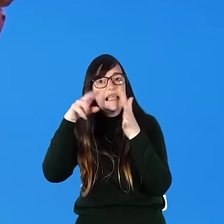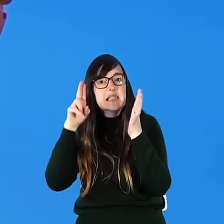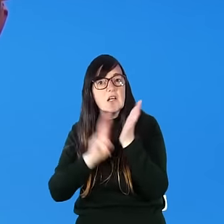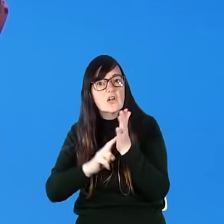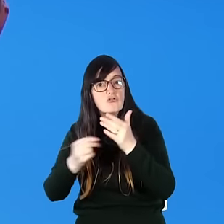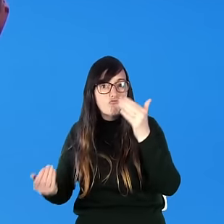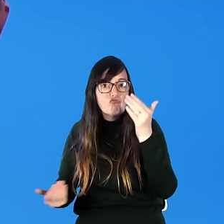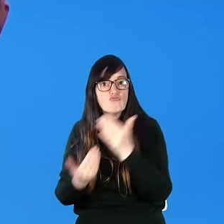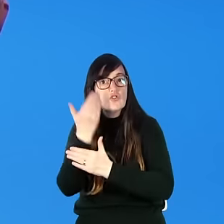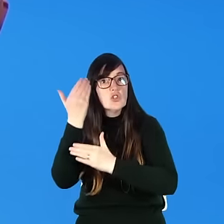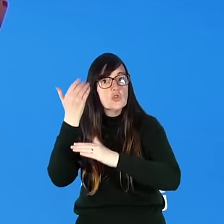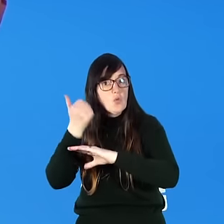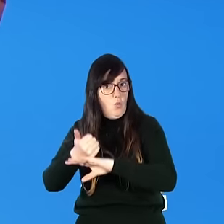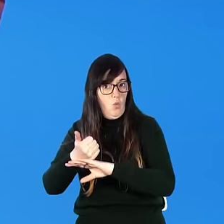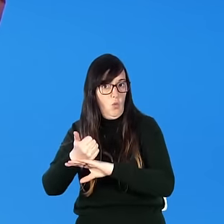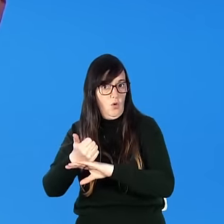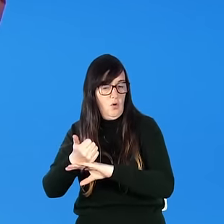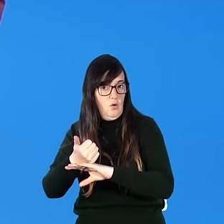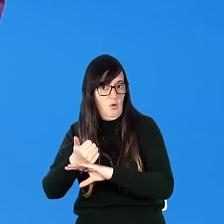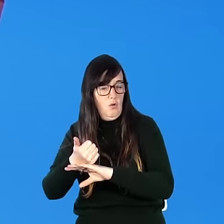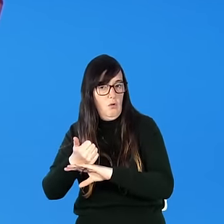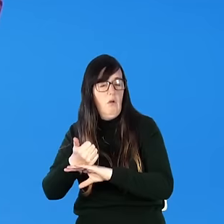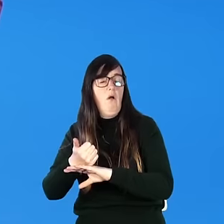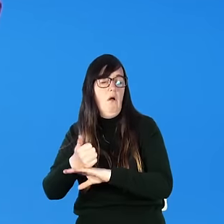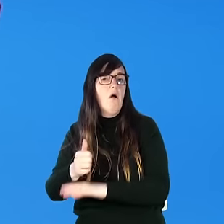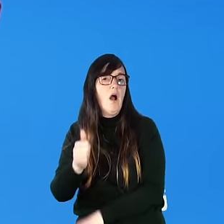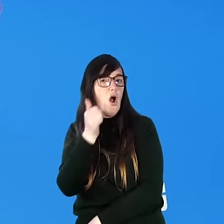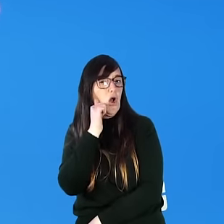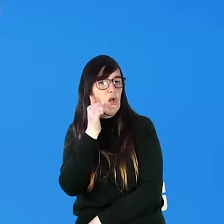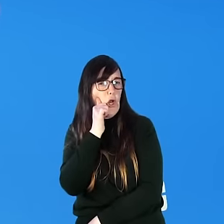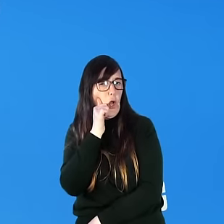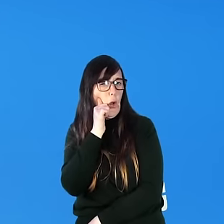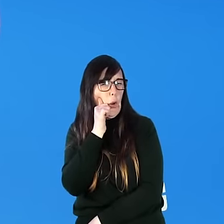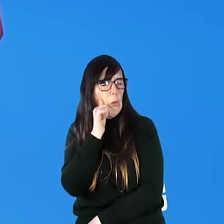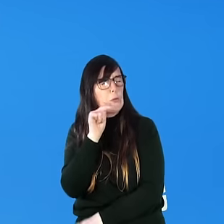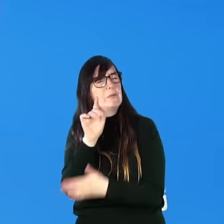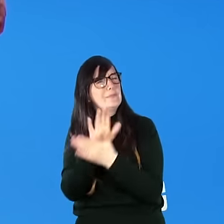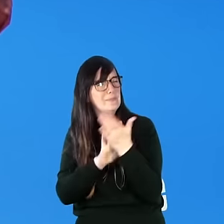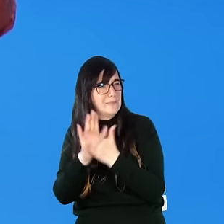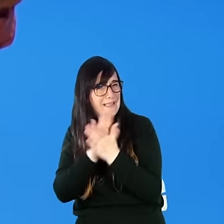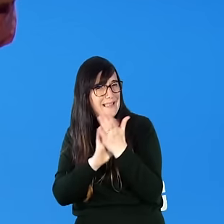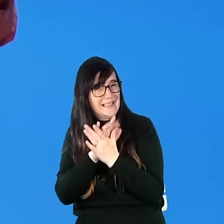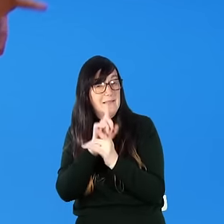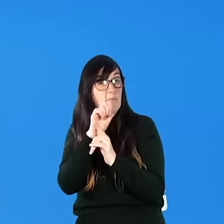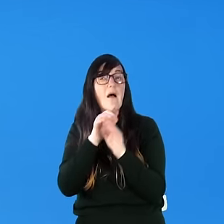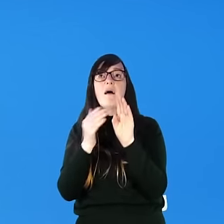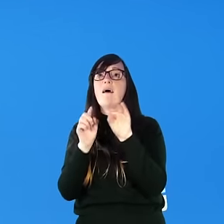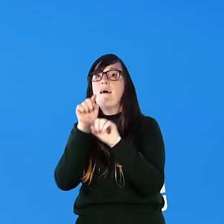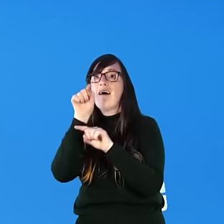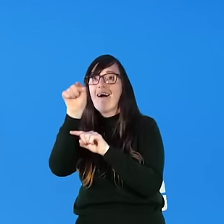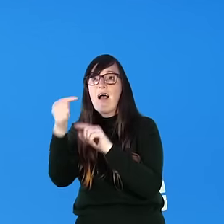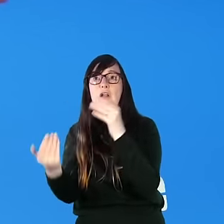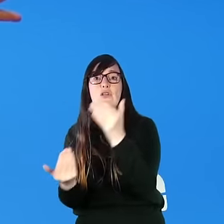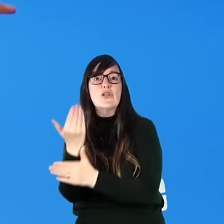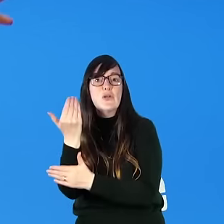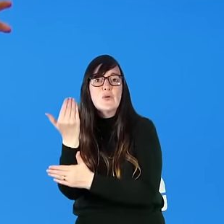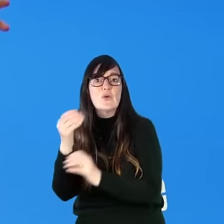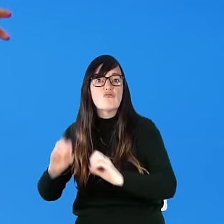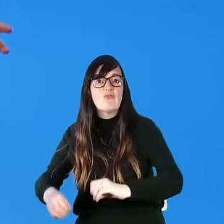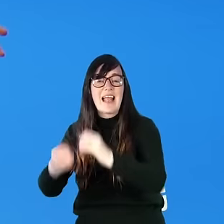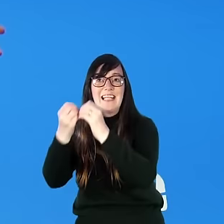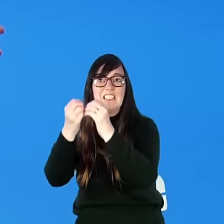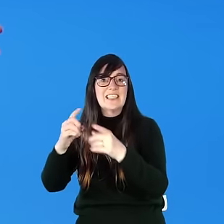restored. Now, I know what Timothy Dudley Smith means by that, but in the new creation, Eden will not